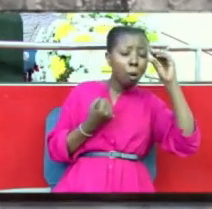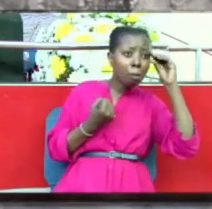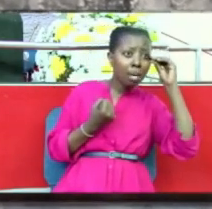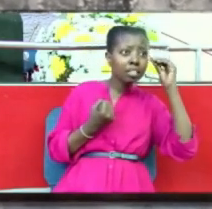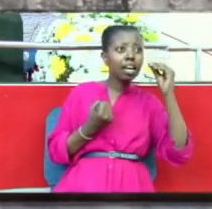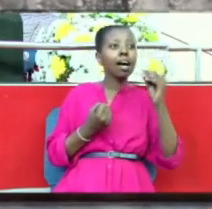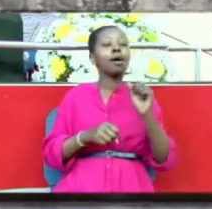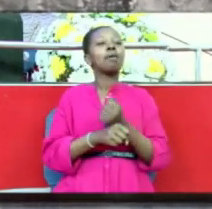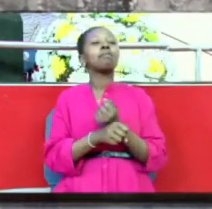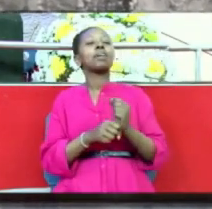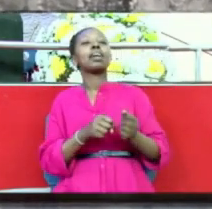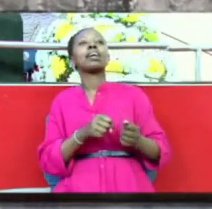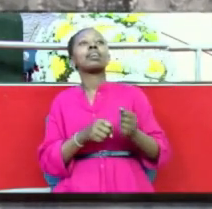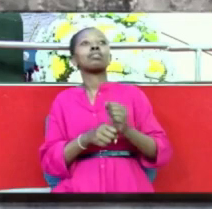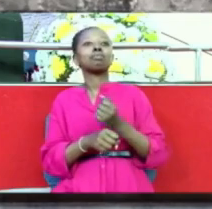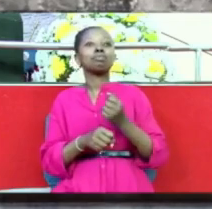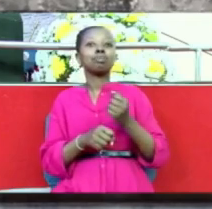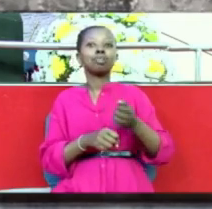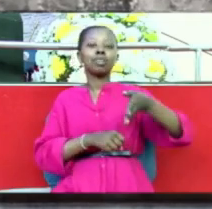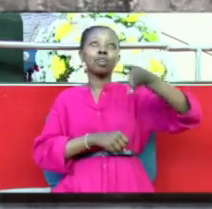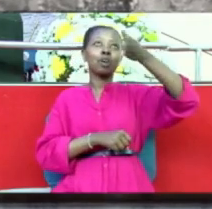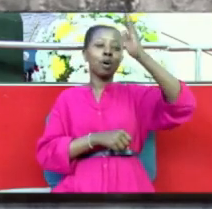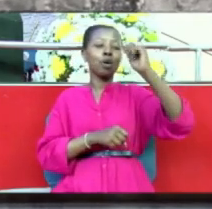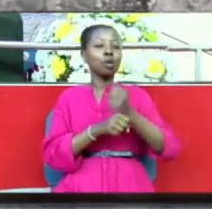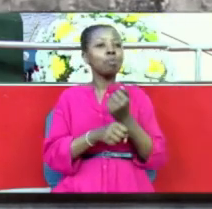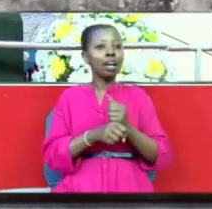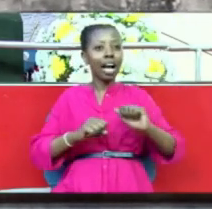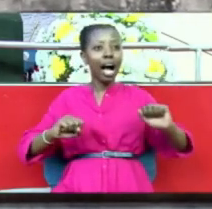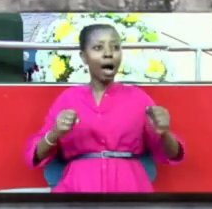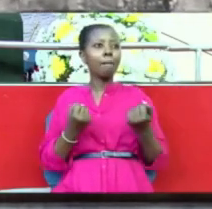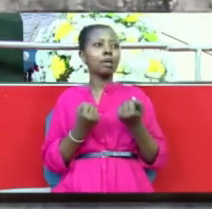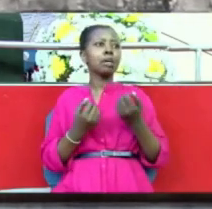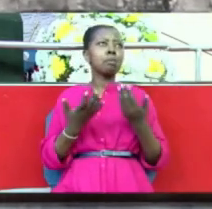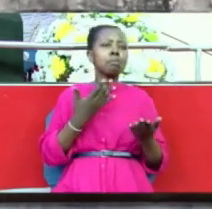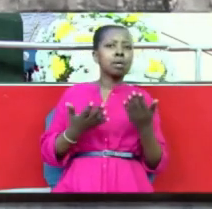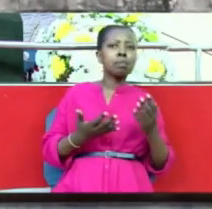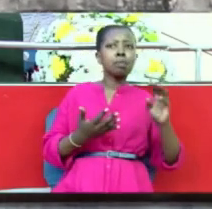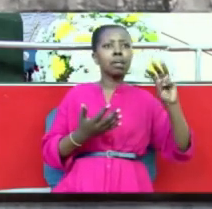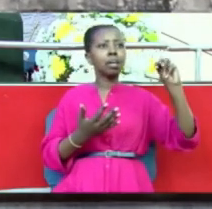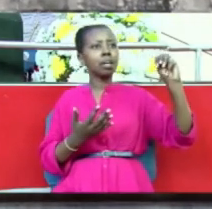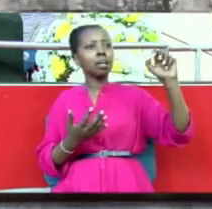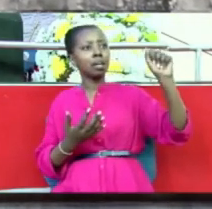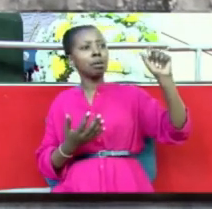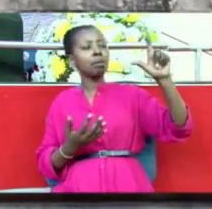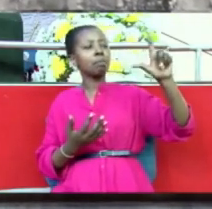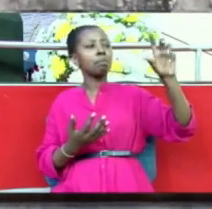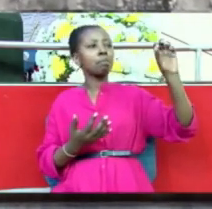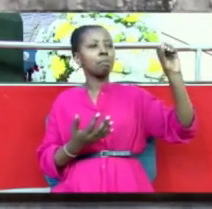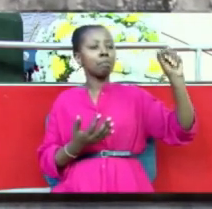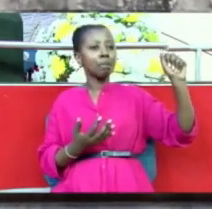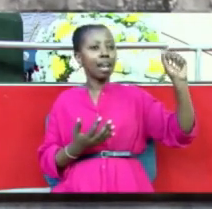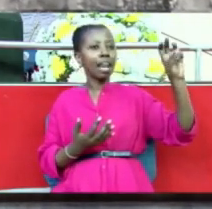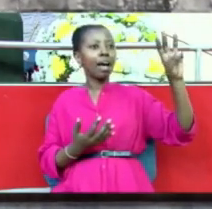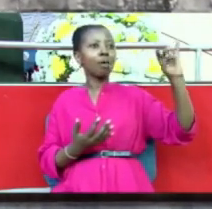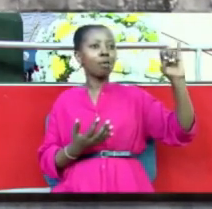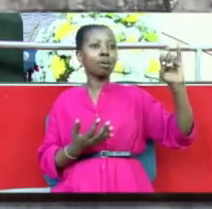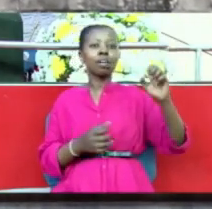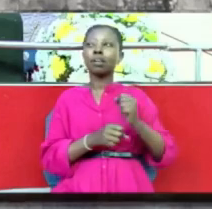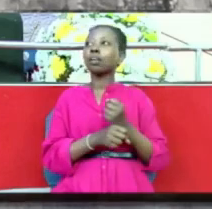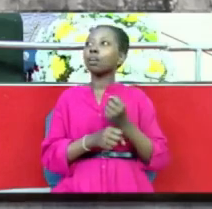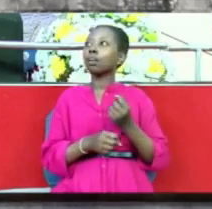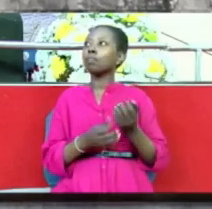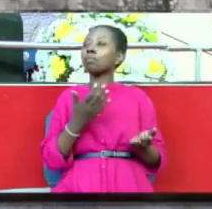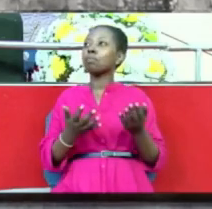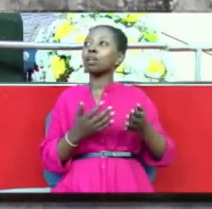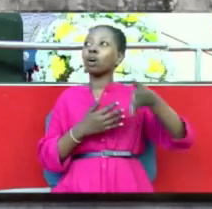Lord cause it to happen. Mungu sababisha. Ni Malawi. May God cause it to happen. Mungu asababishe. Me, I wanted to go to